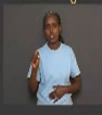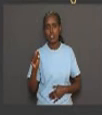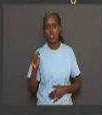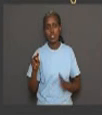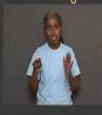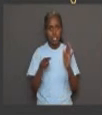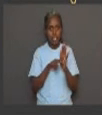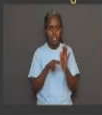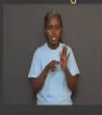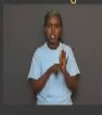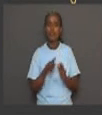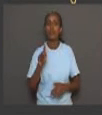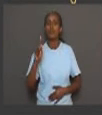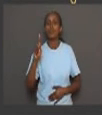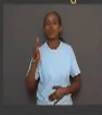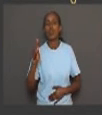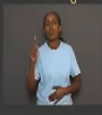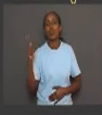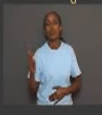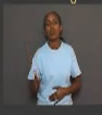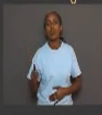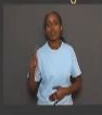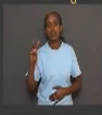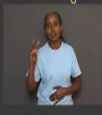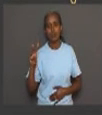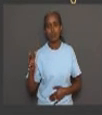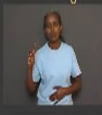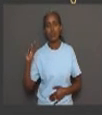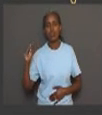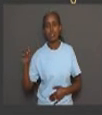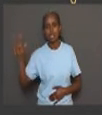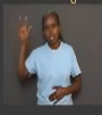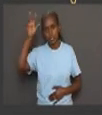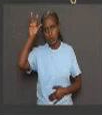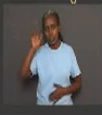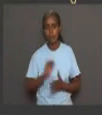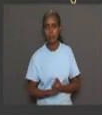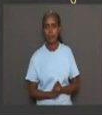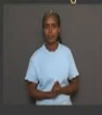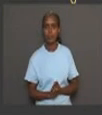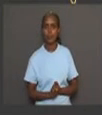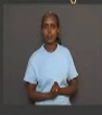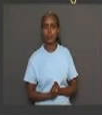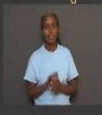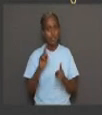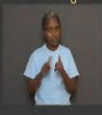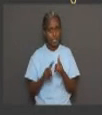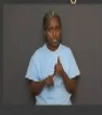t is negative 1 over 2t cubed.